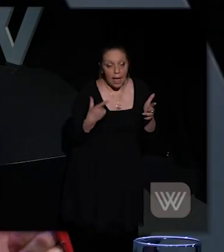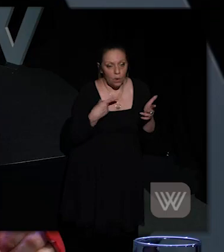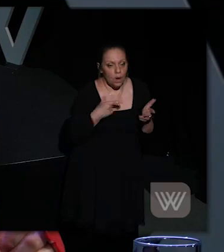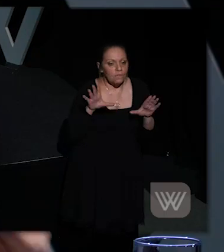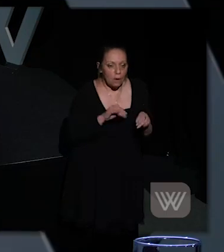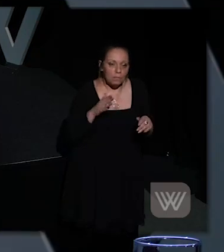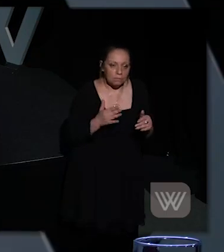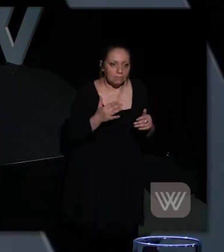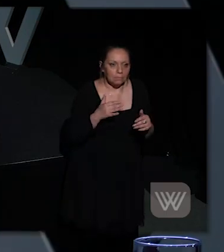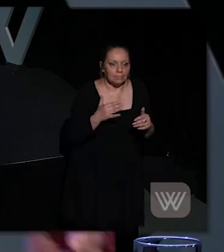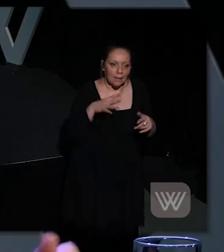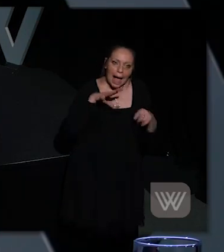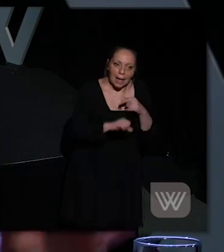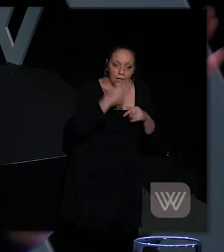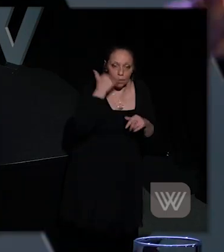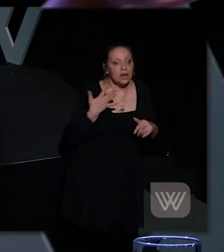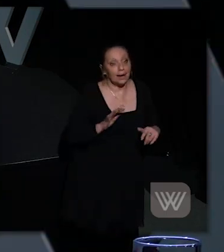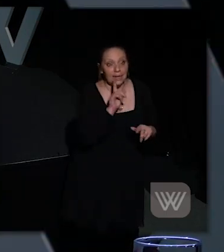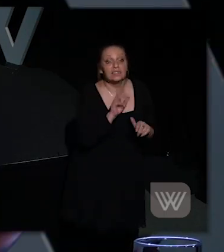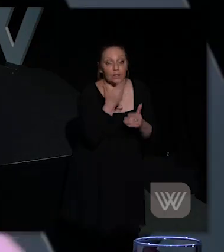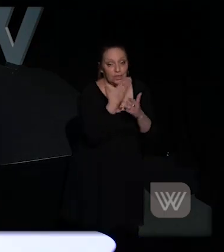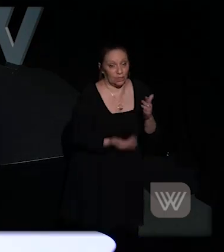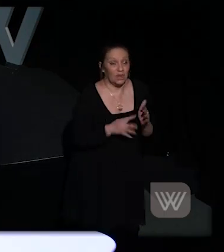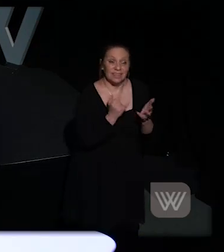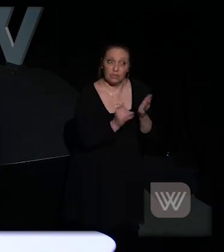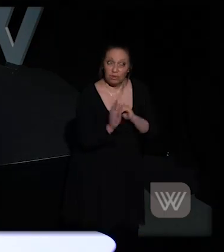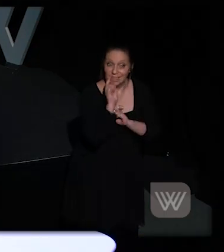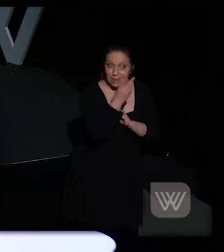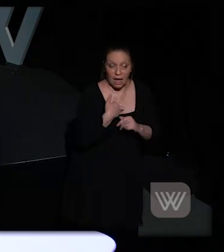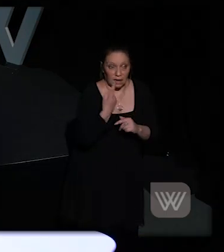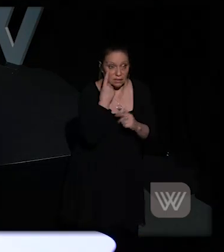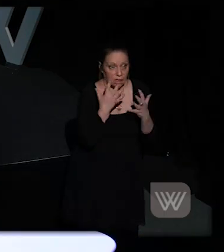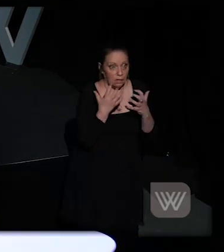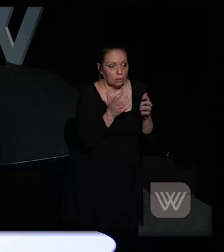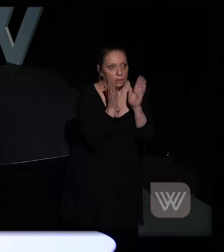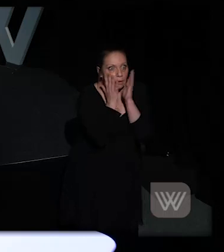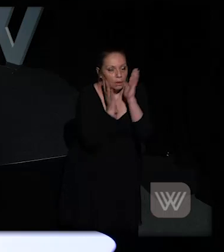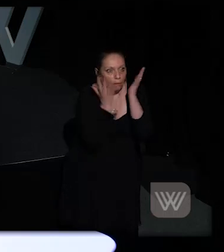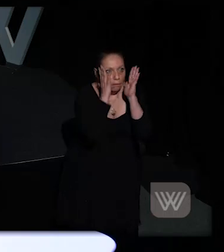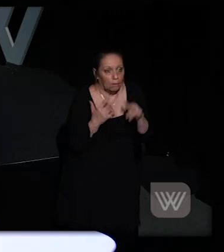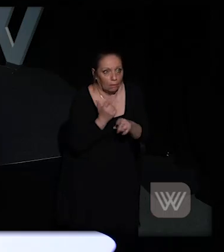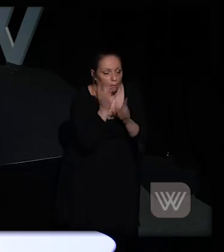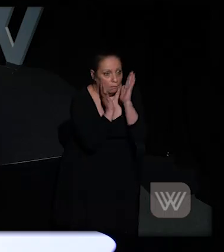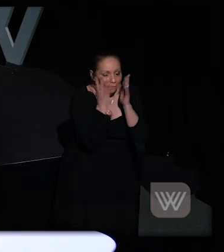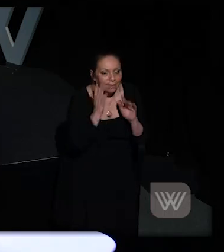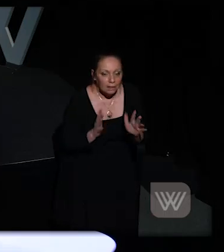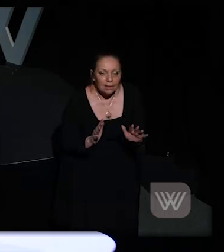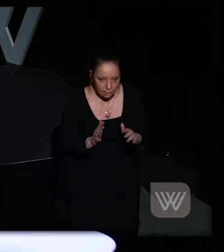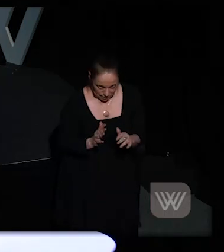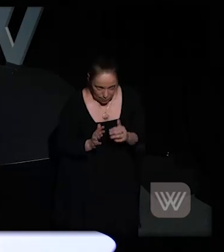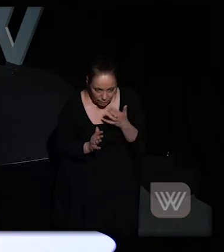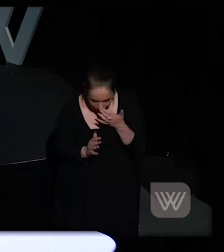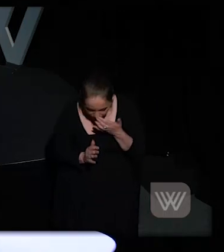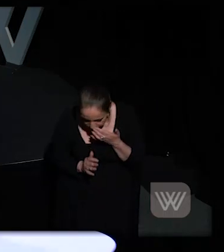misogynistic. But I need to tell you a story because this is really dark, right? And I can sometimes see everyone in the audience sitting there, oh, my God, when's this going to stop?